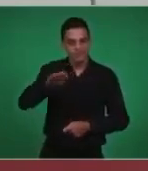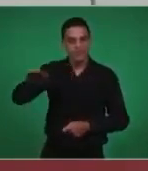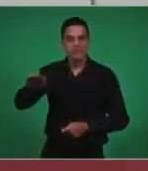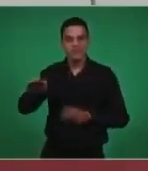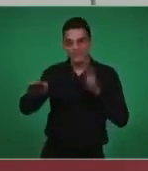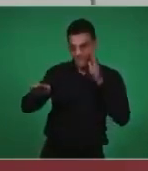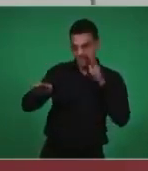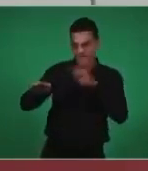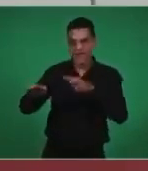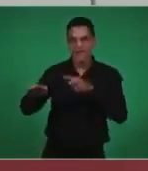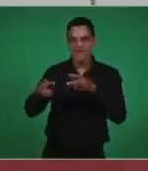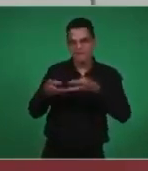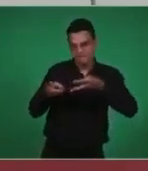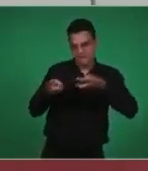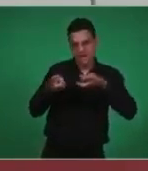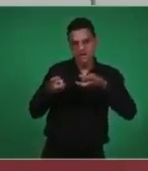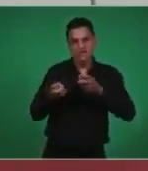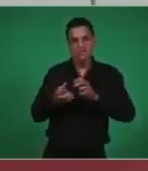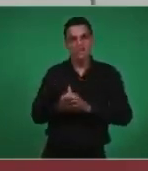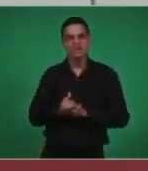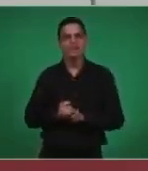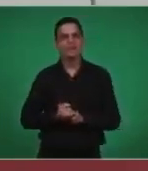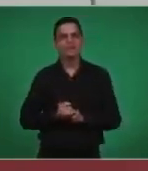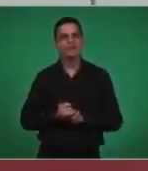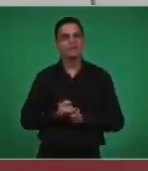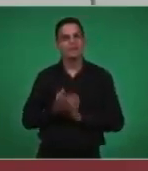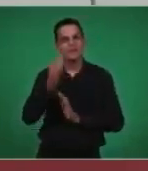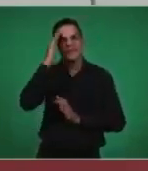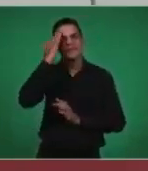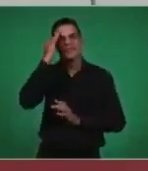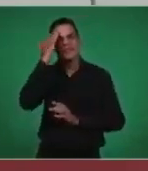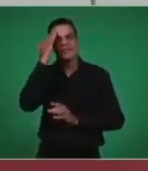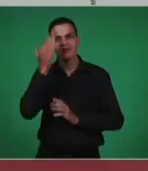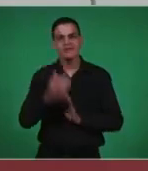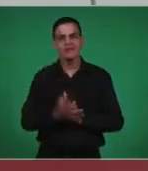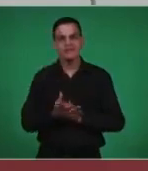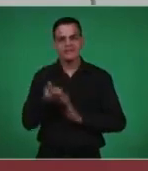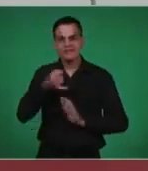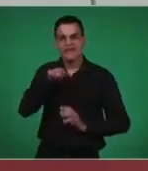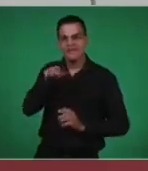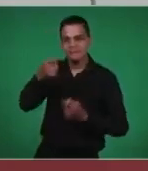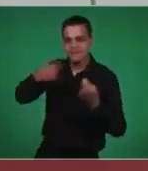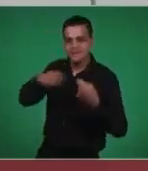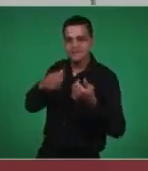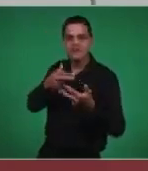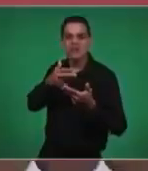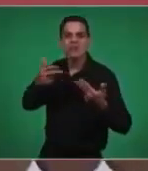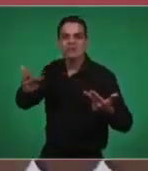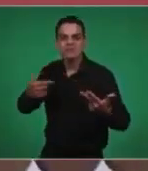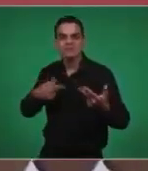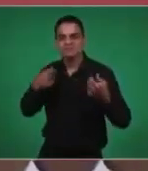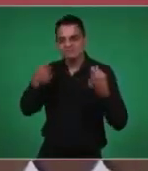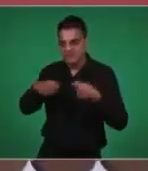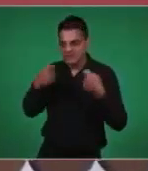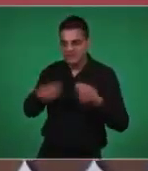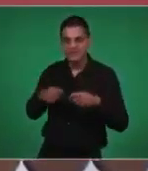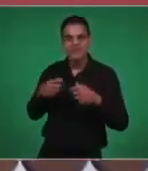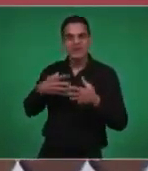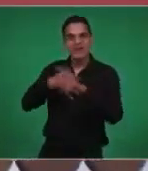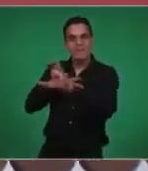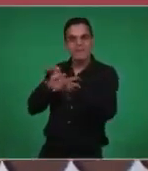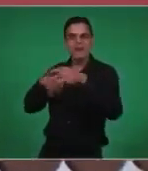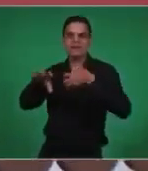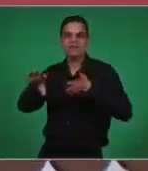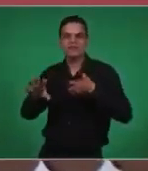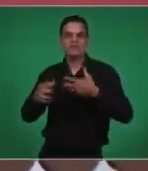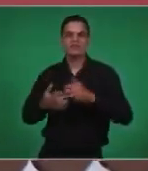to our sons and daughters, and see them, and to be moved by their needs, and to love them